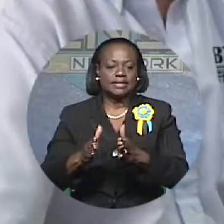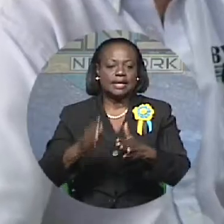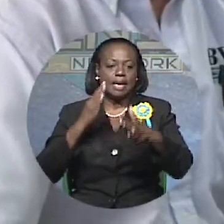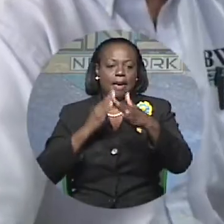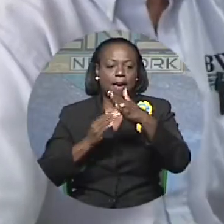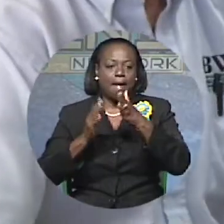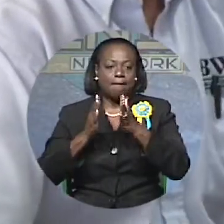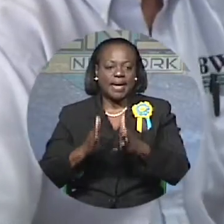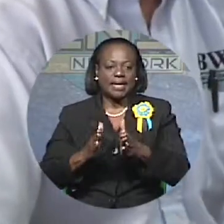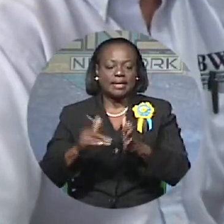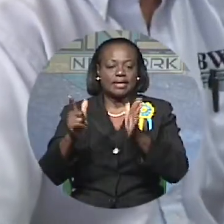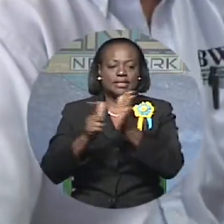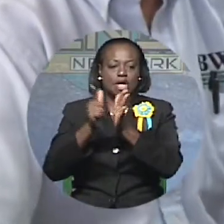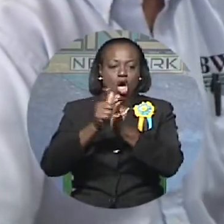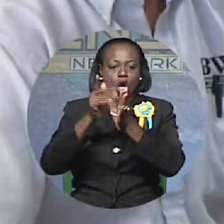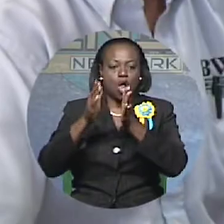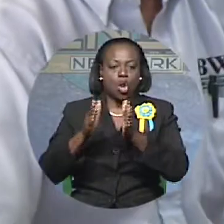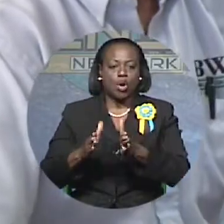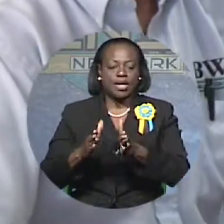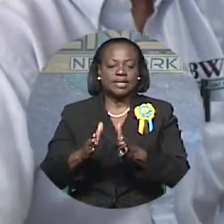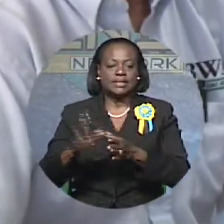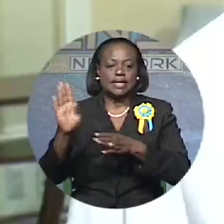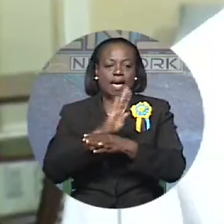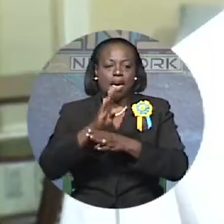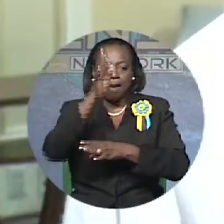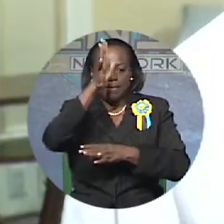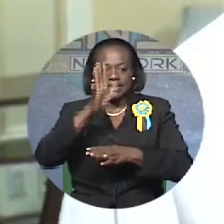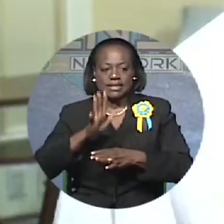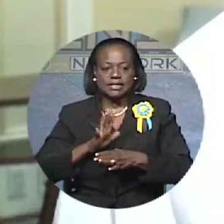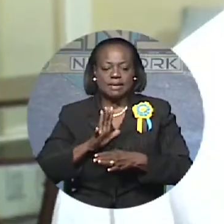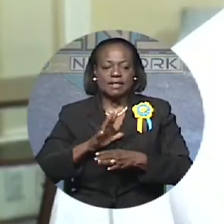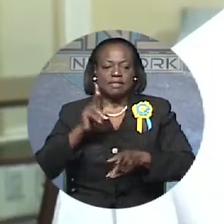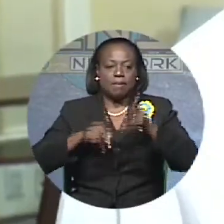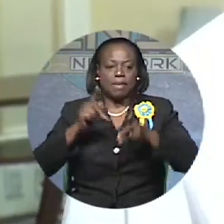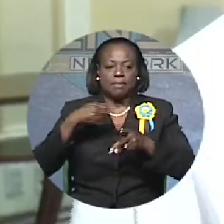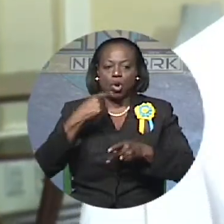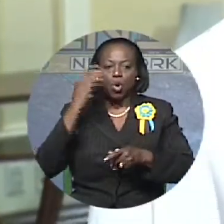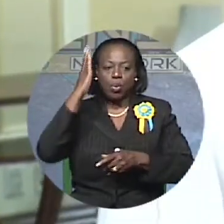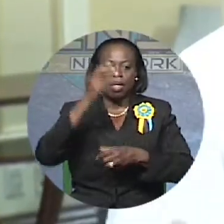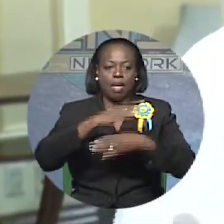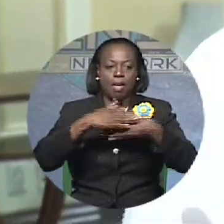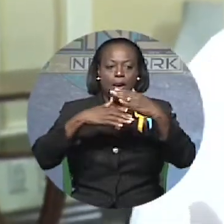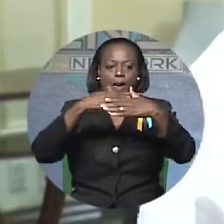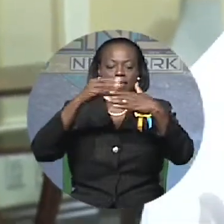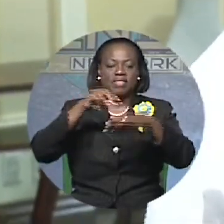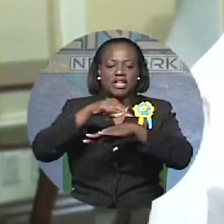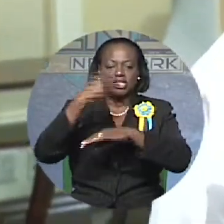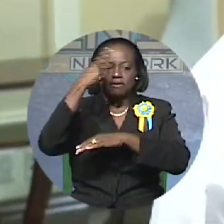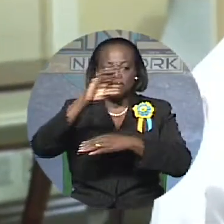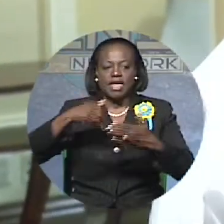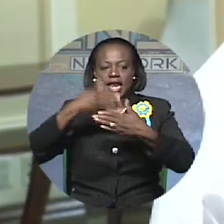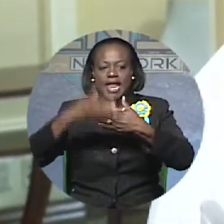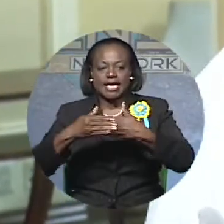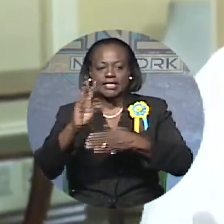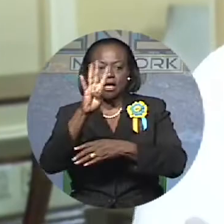and up-and-coming entrepreneurs. The people are going to build the nation for the next 40 years. So it was good to